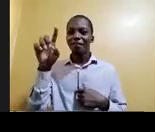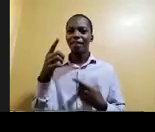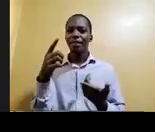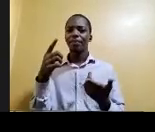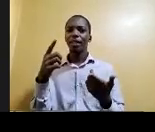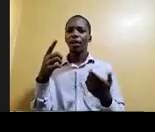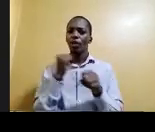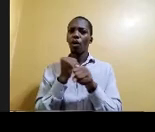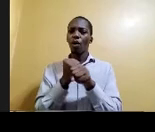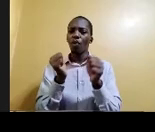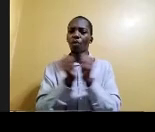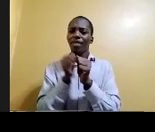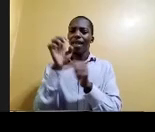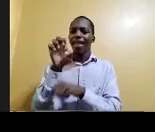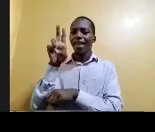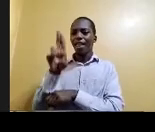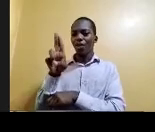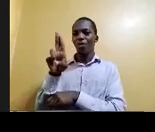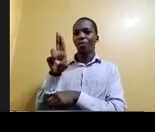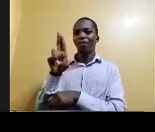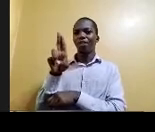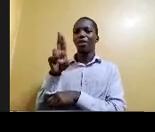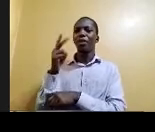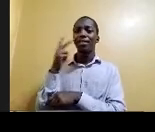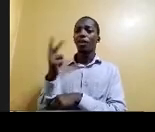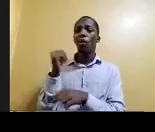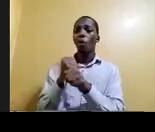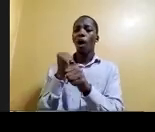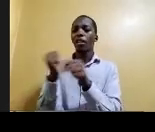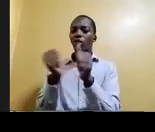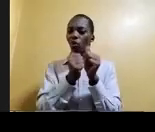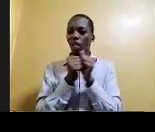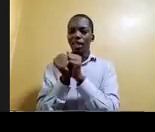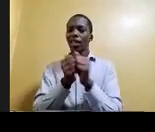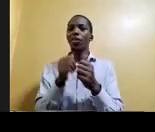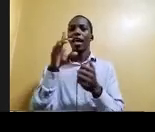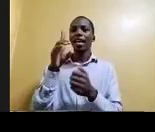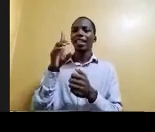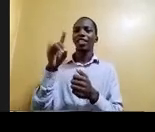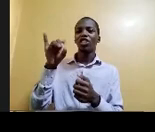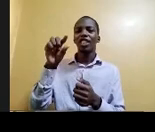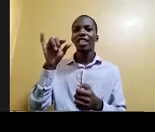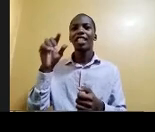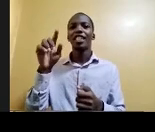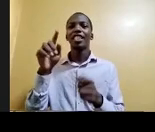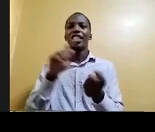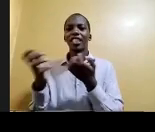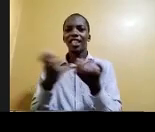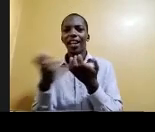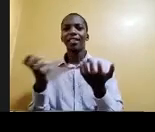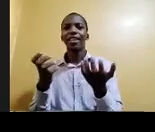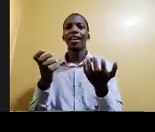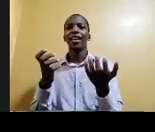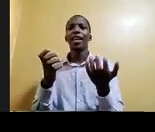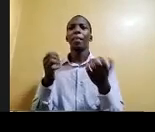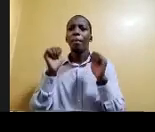with the European Commission will see us working together with DG Agri, DG Sanco, DG Trade, and DG INPA in order to